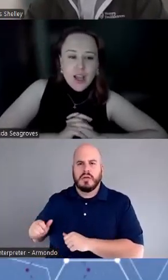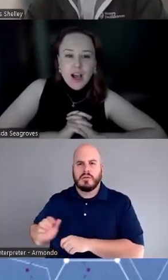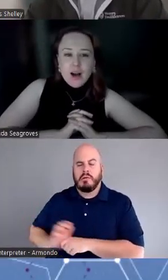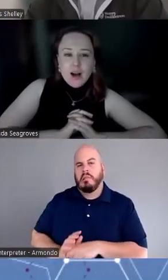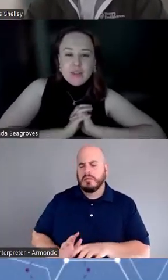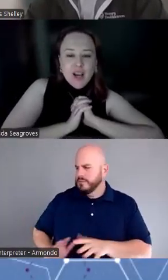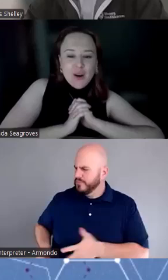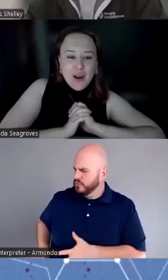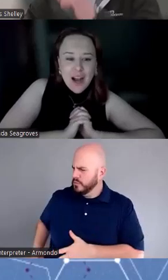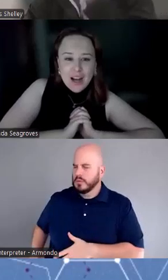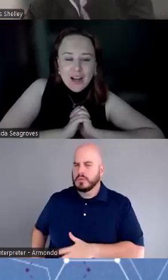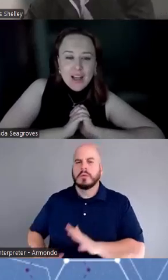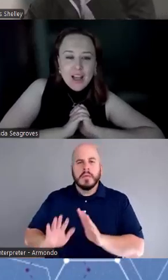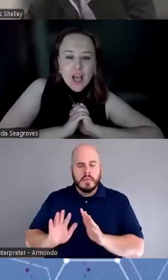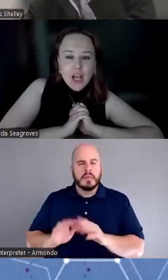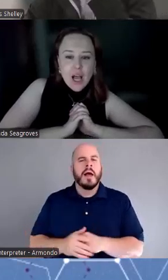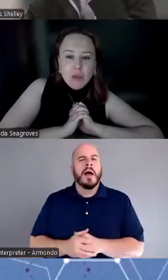too.